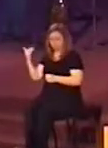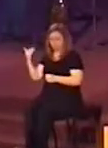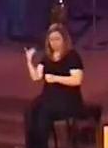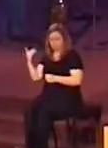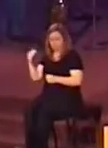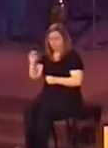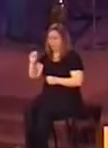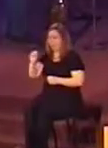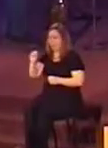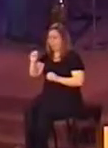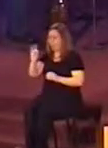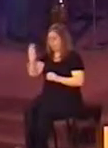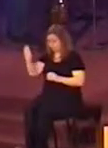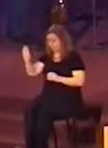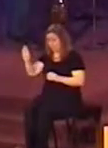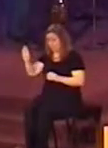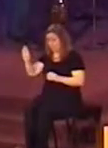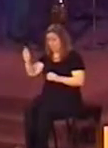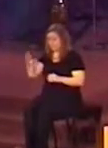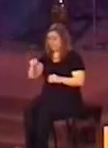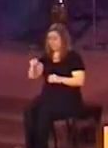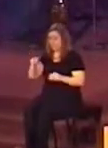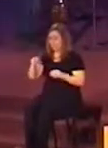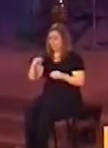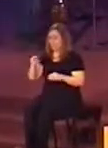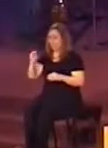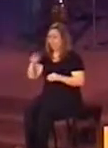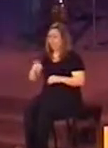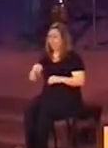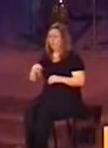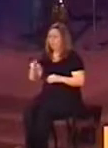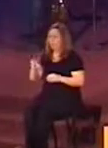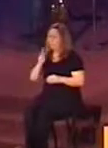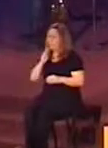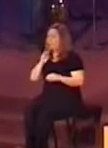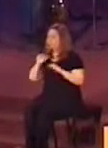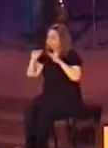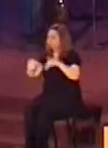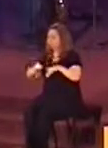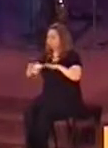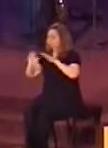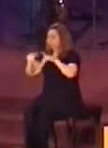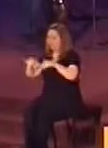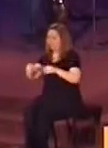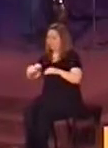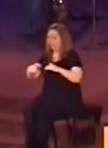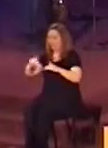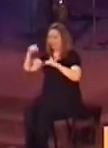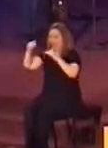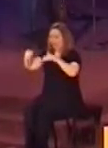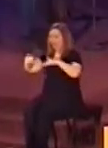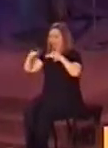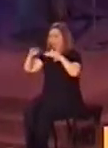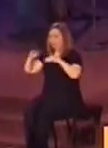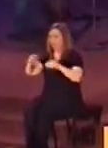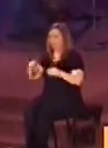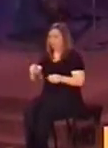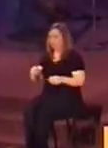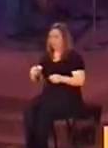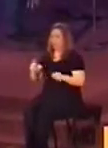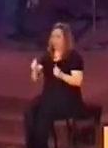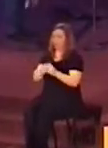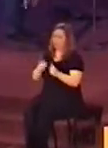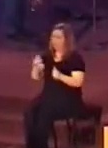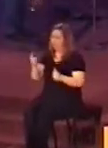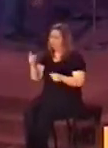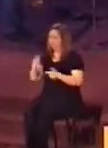Banks, and the waves actually really started picking up. And we're sitting on the beach with a few friends, Billy Dyer and